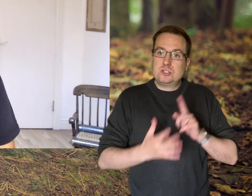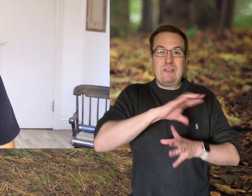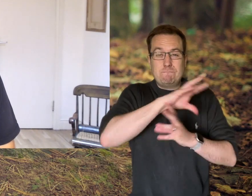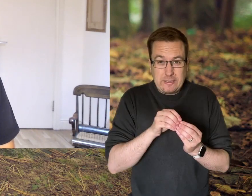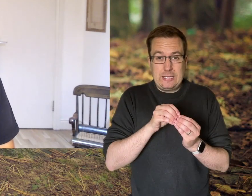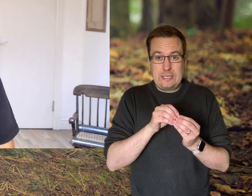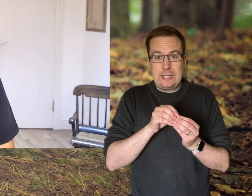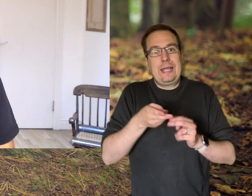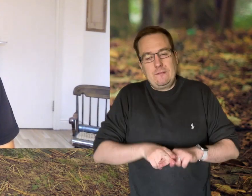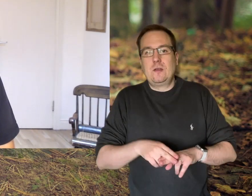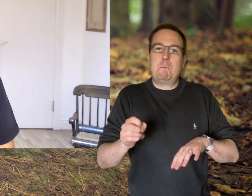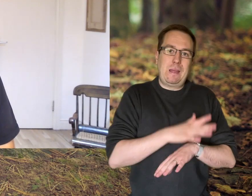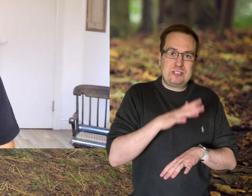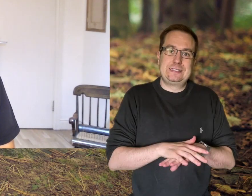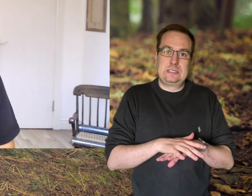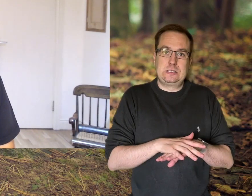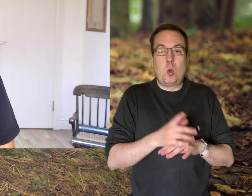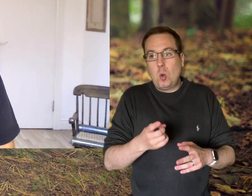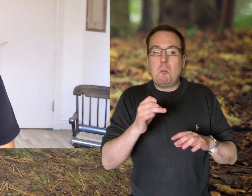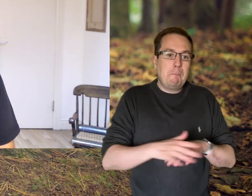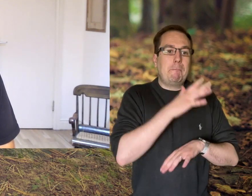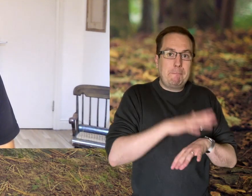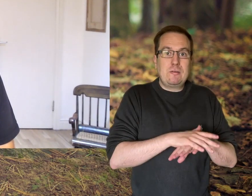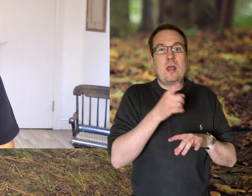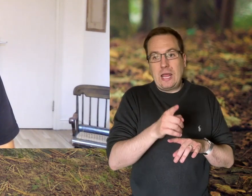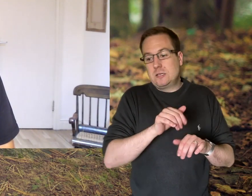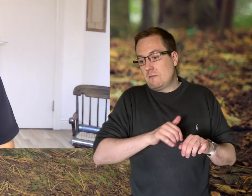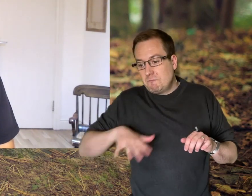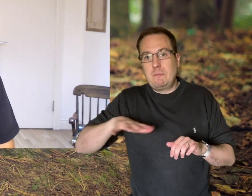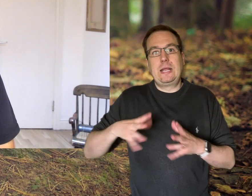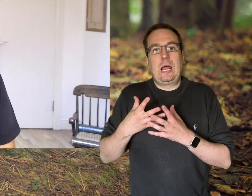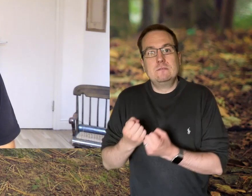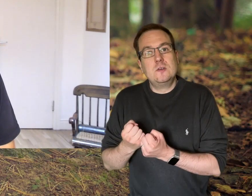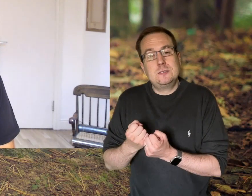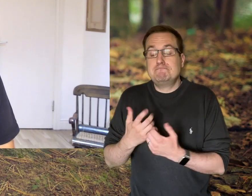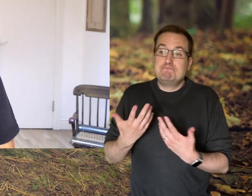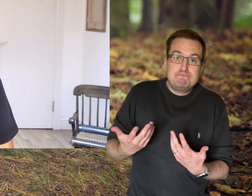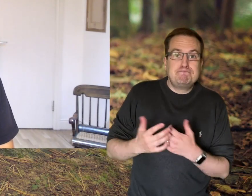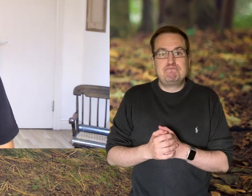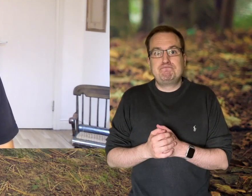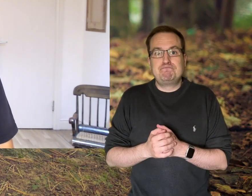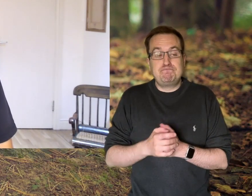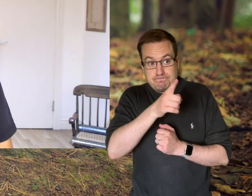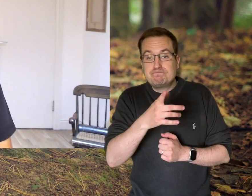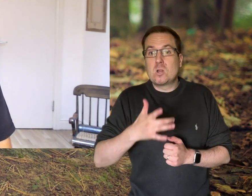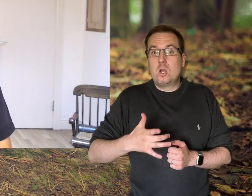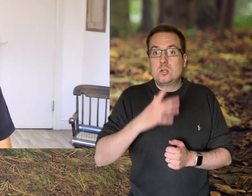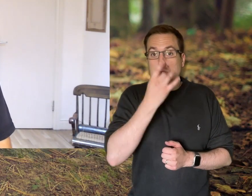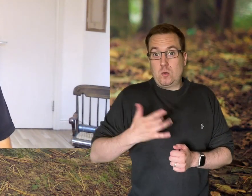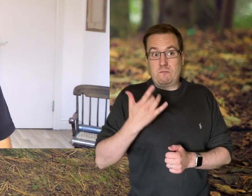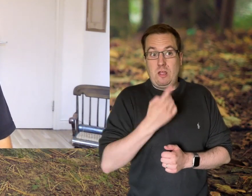do the things that they have if they had been married and had families. In fact, one of the reasons Soul Survivor stopped